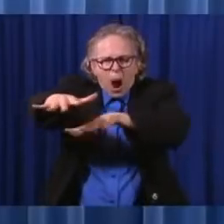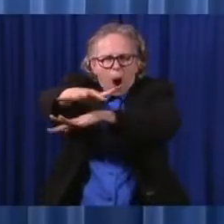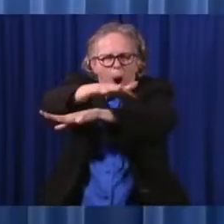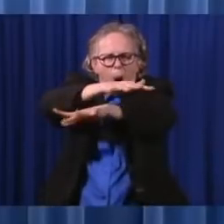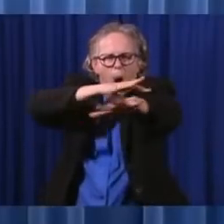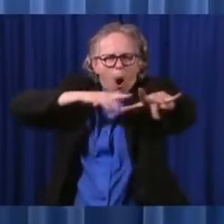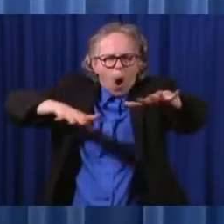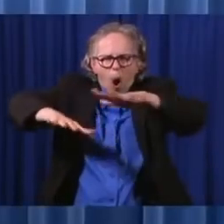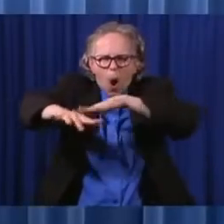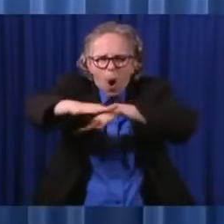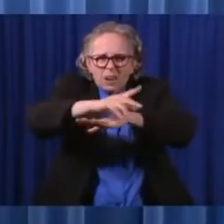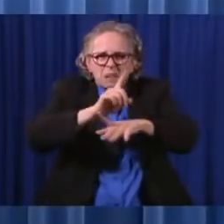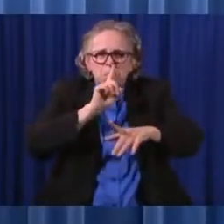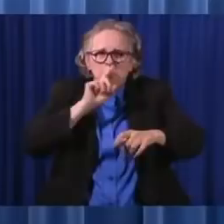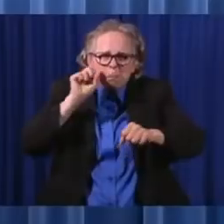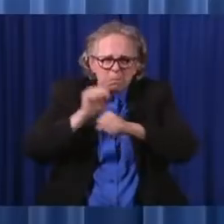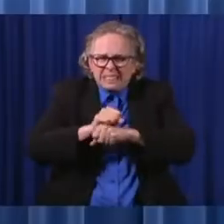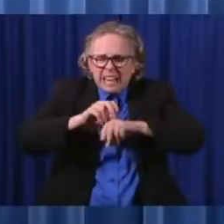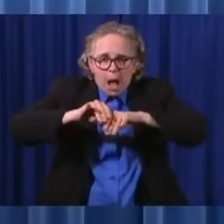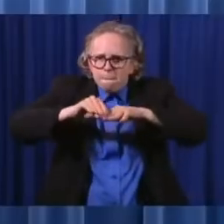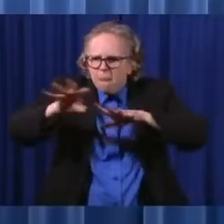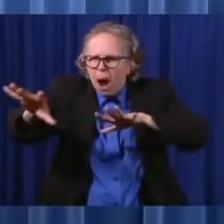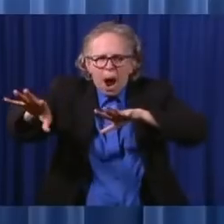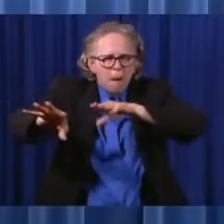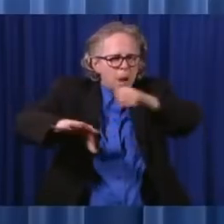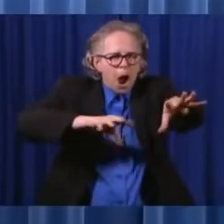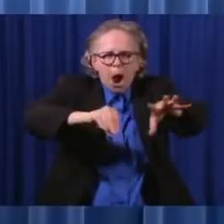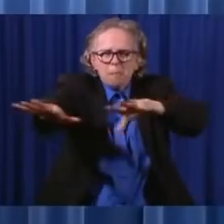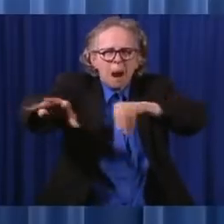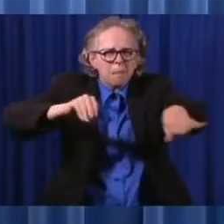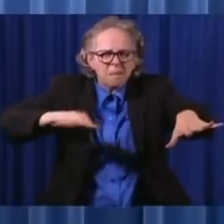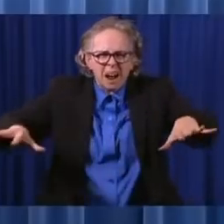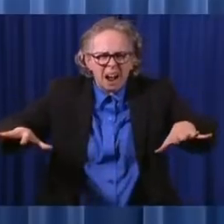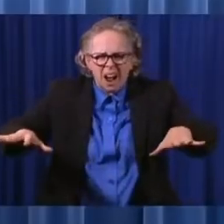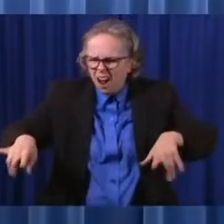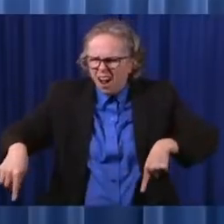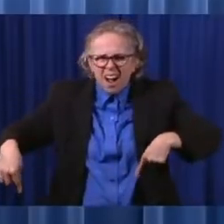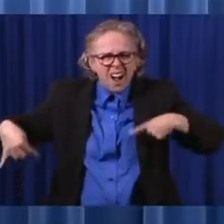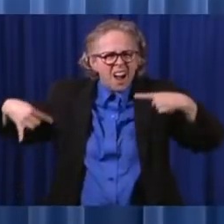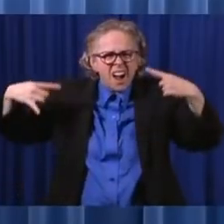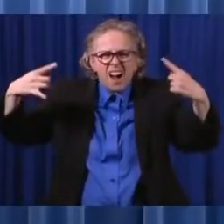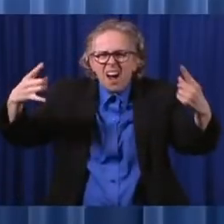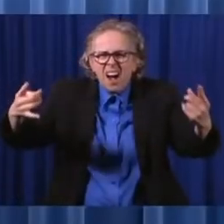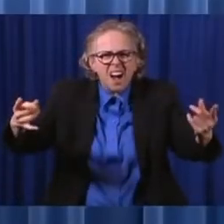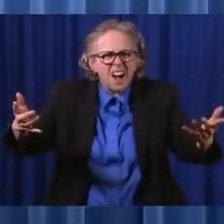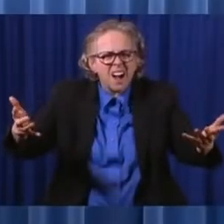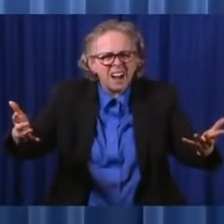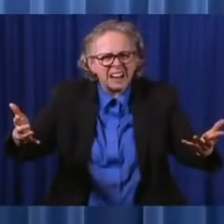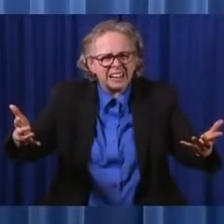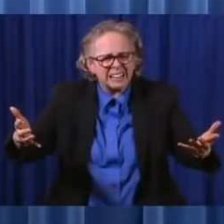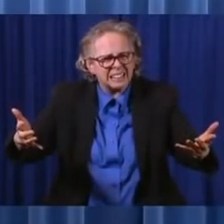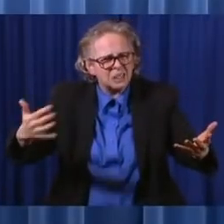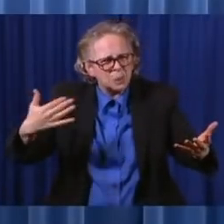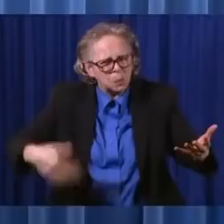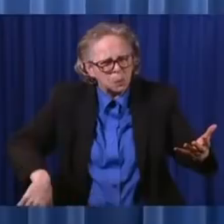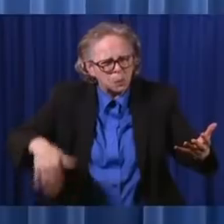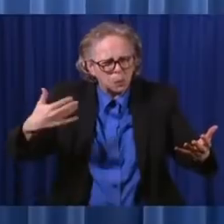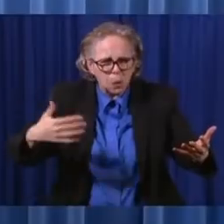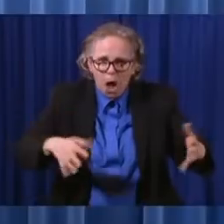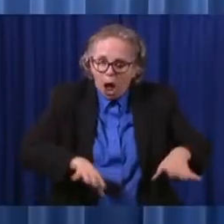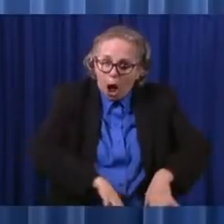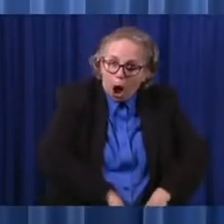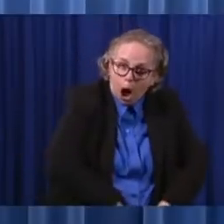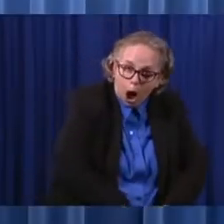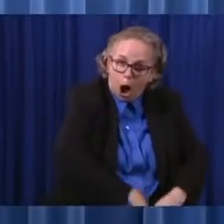contagious as it has ever been, still very, very much alive, it would be, on my behalf as